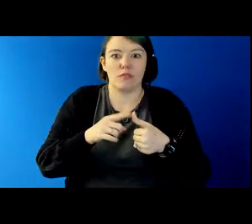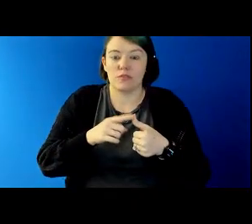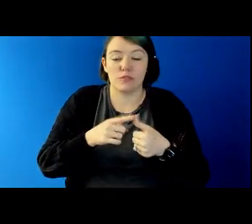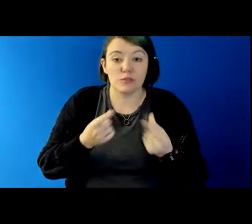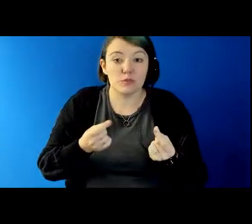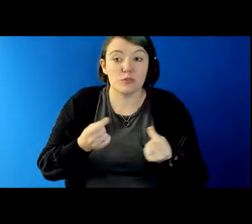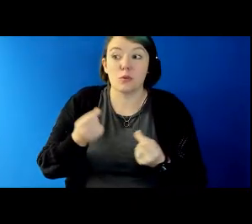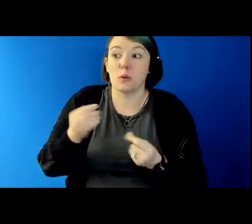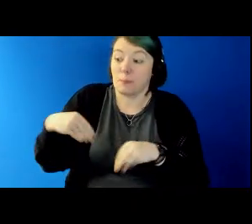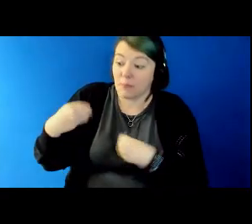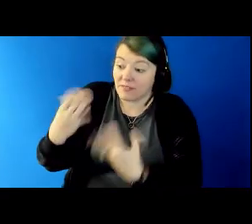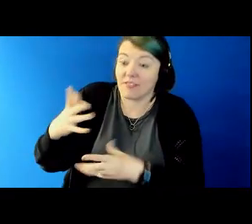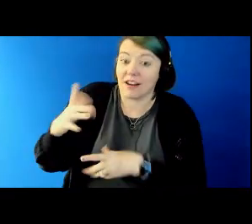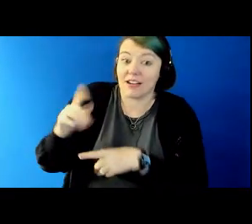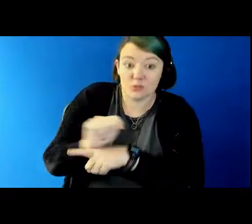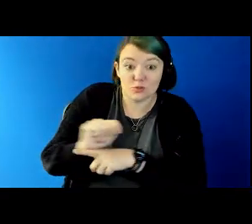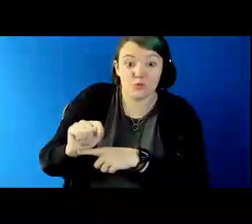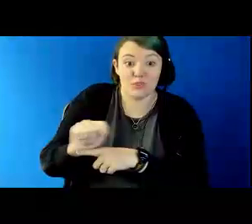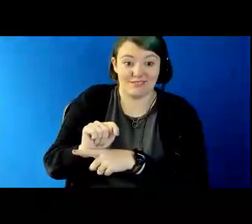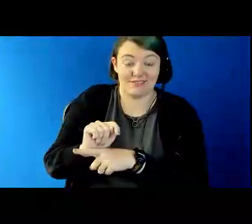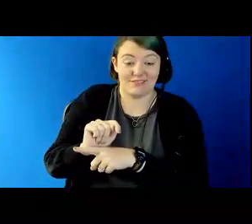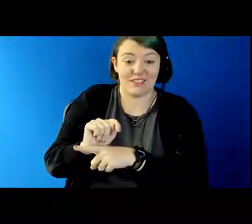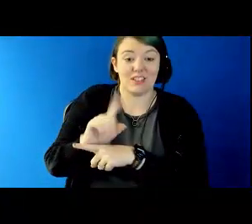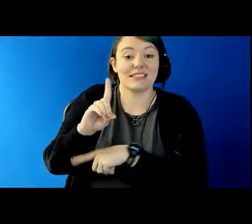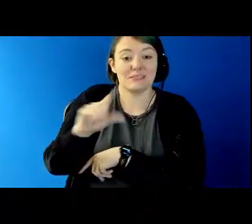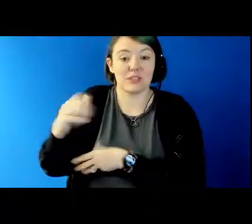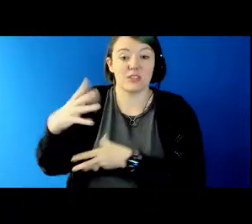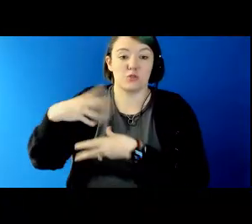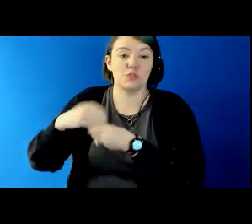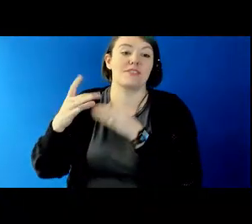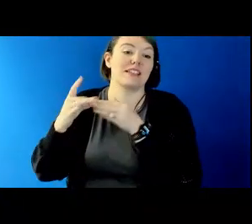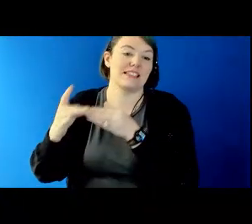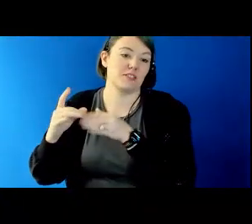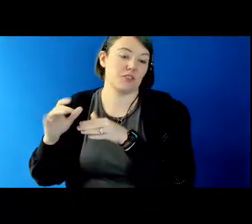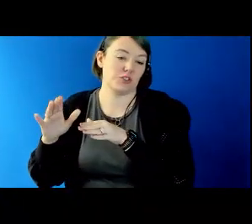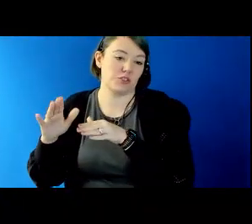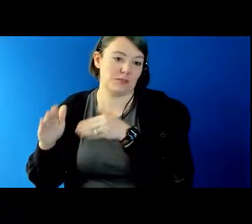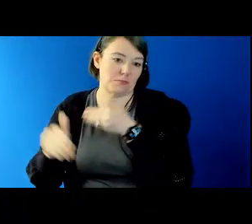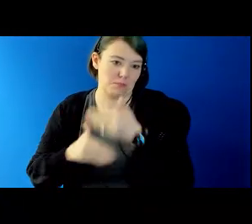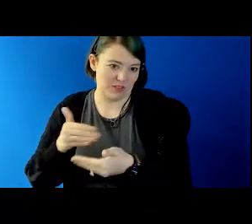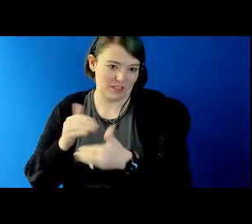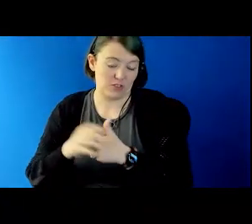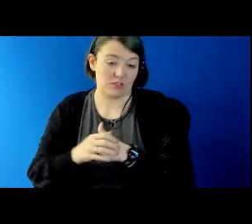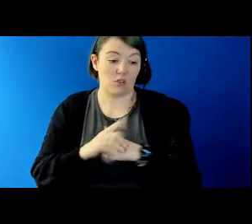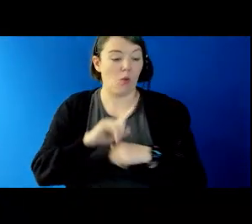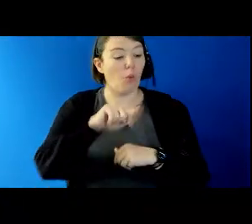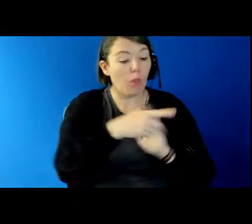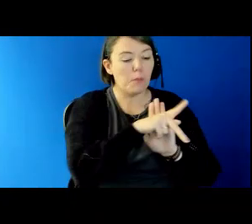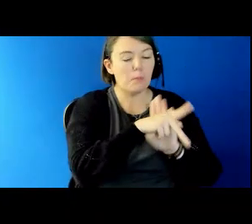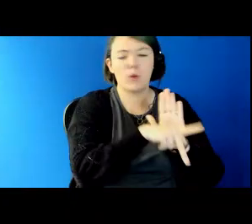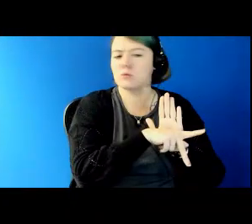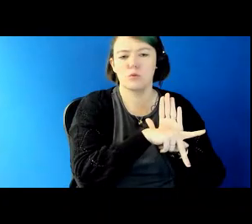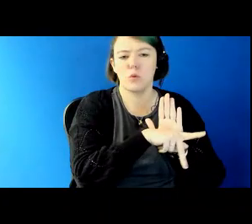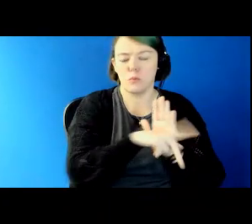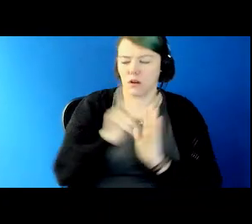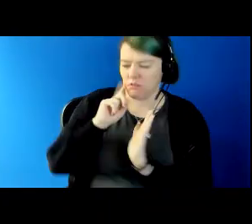disability inclusive leadership practices, not just on policy, but how to recognize and respond to accommodation